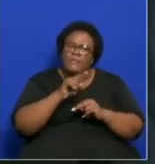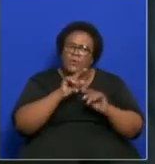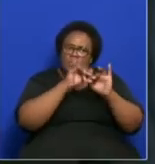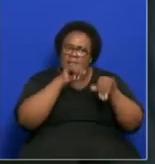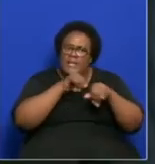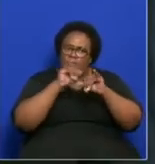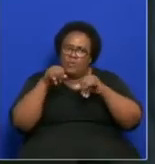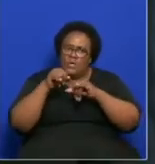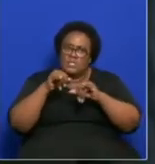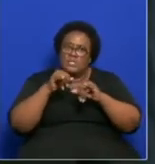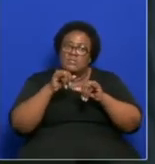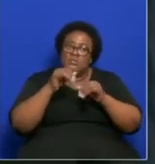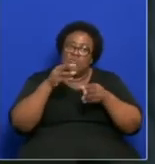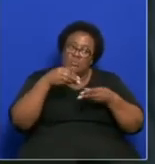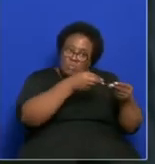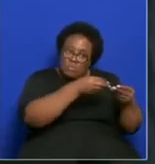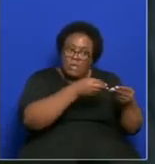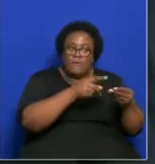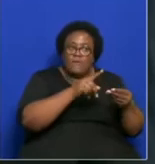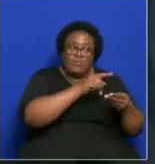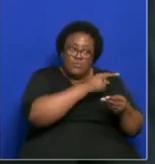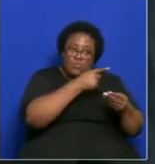you signed them.